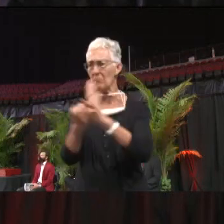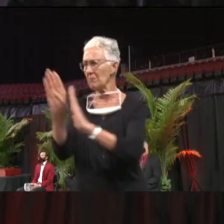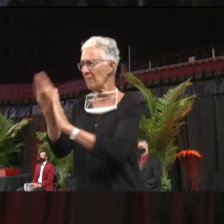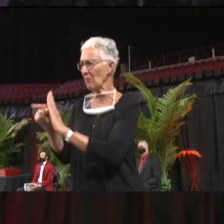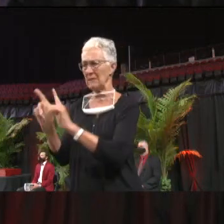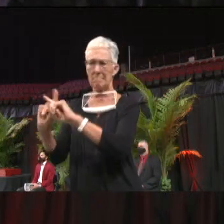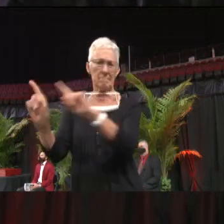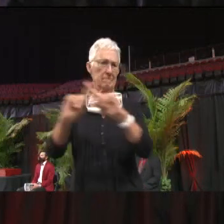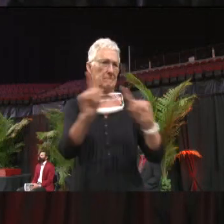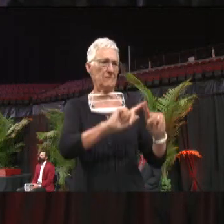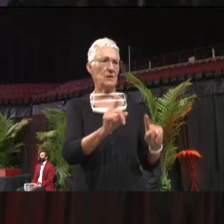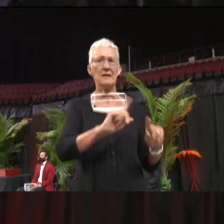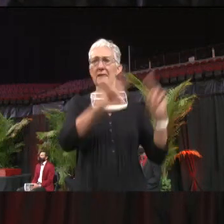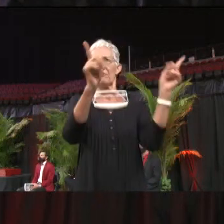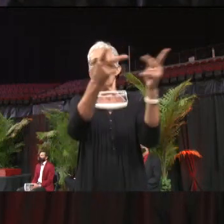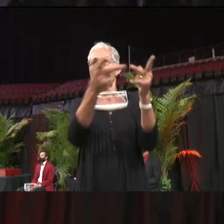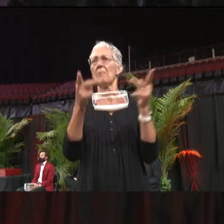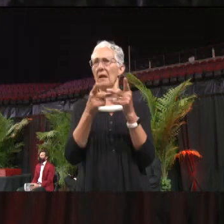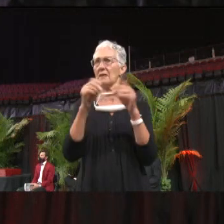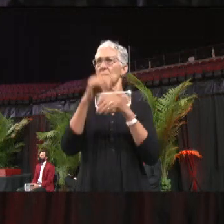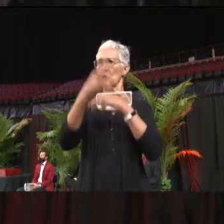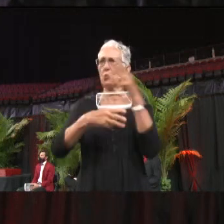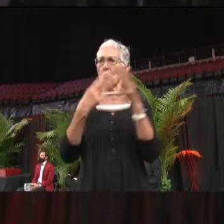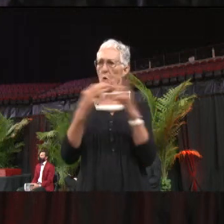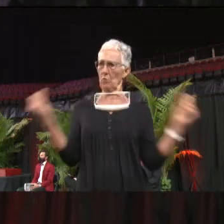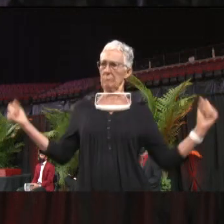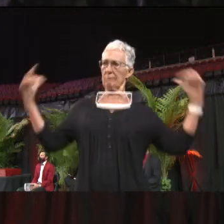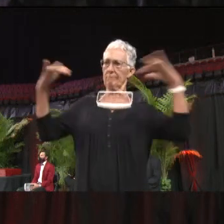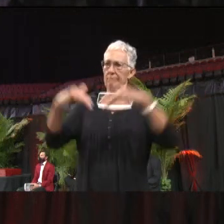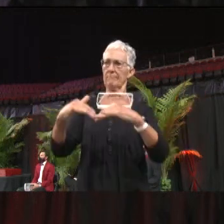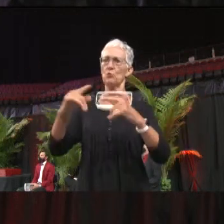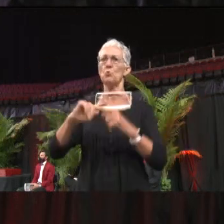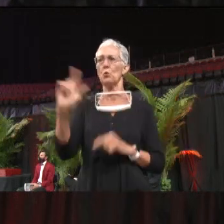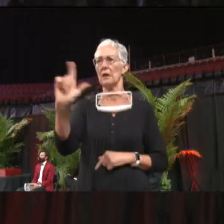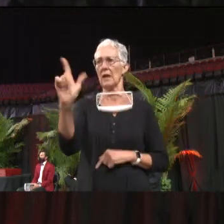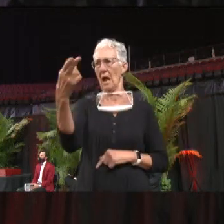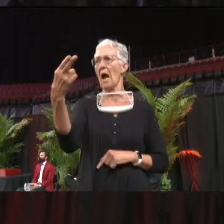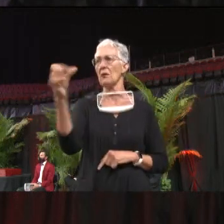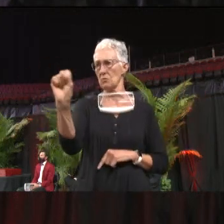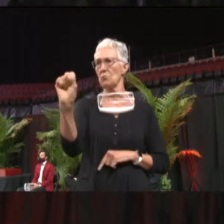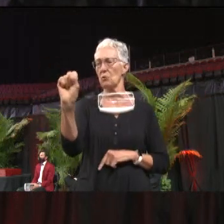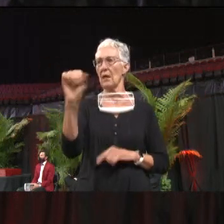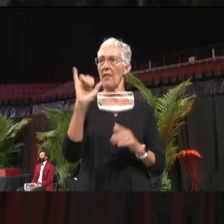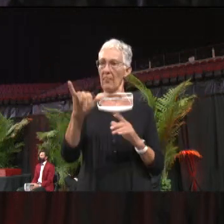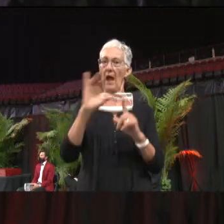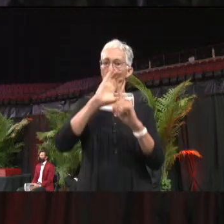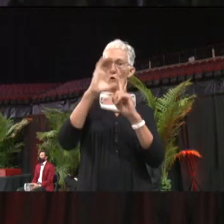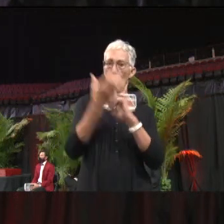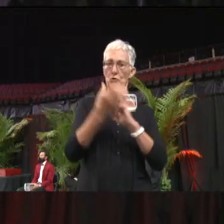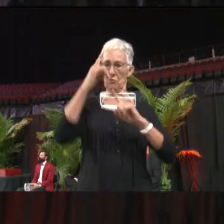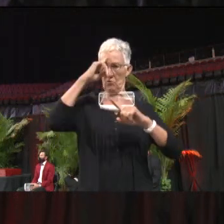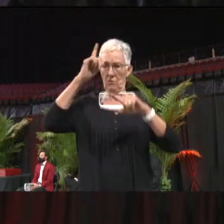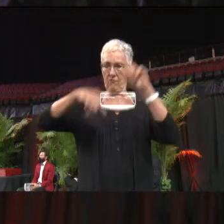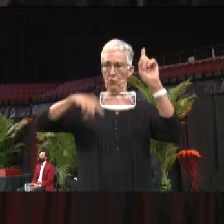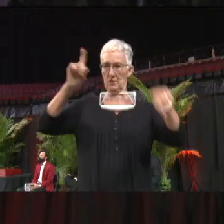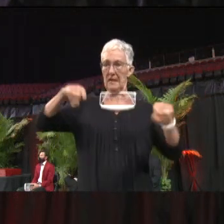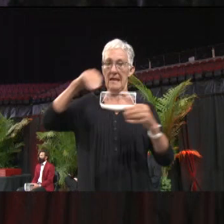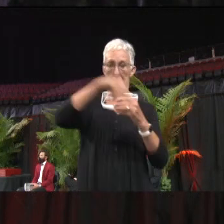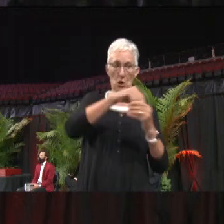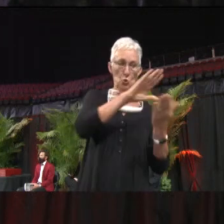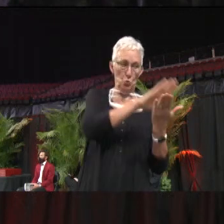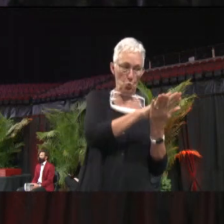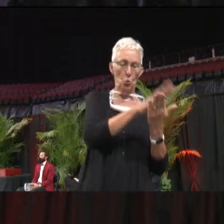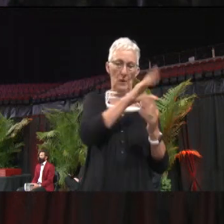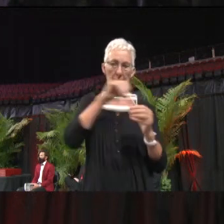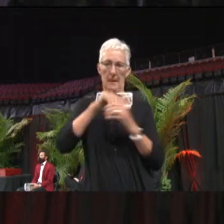the world. Our diversity is not only culturally, it's within our mindset as well. I recently watched a TED Talk by